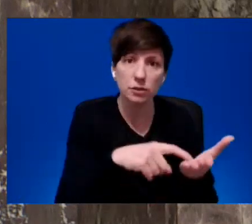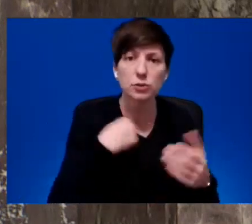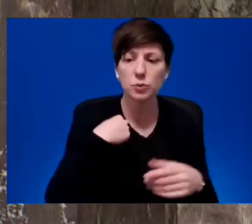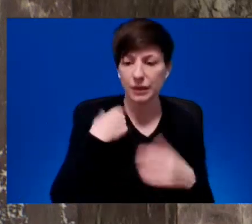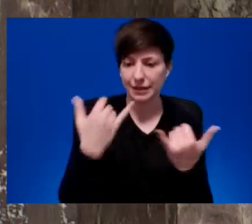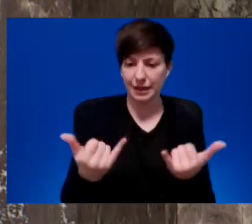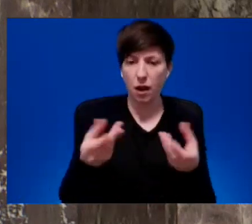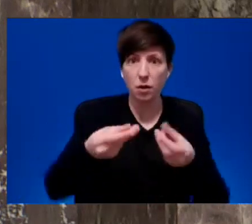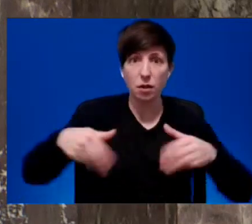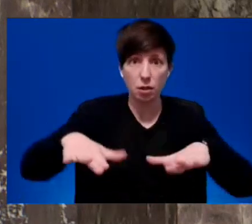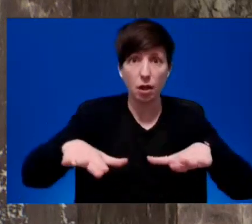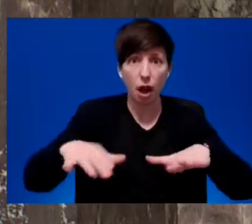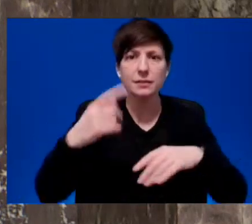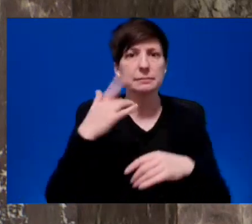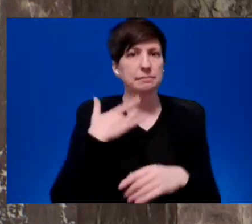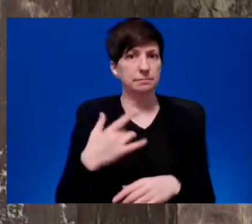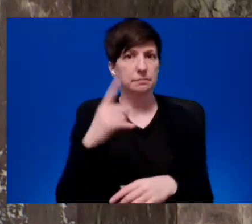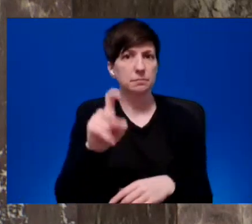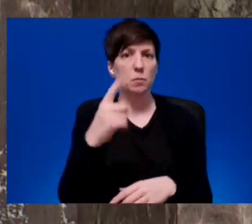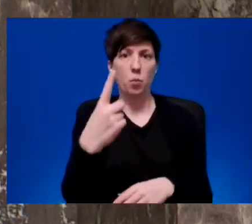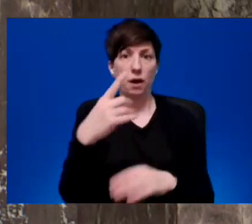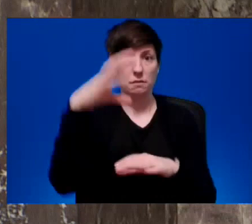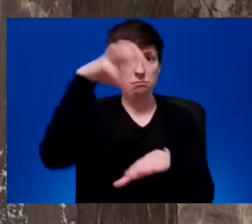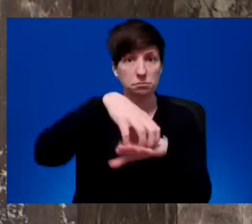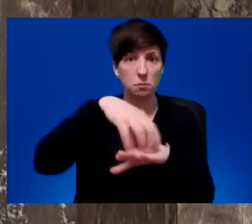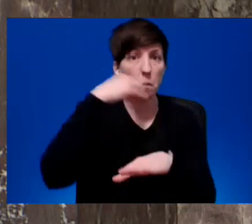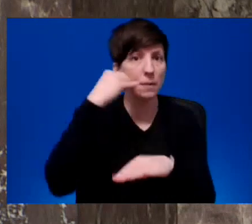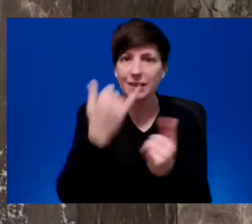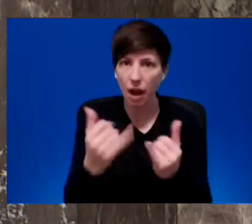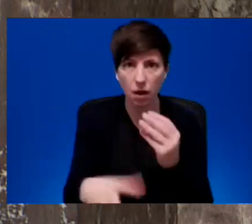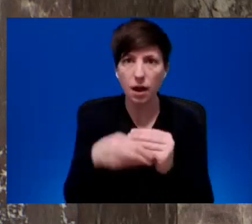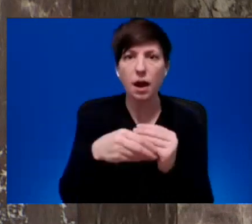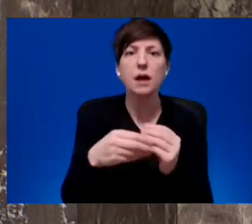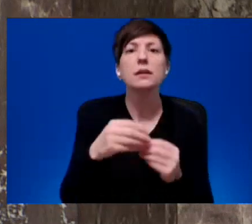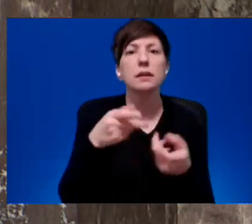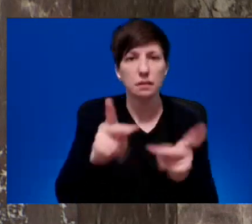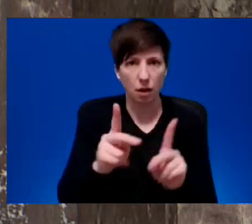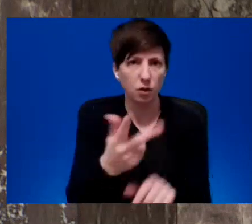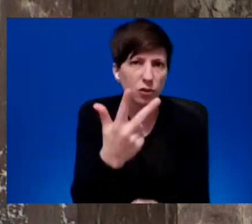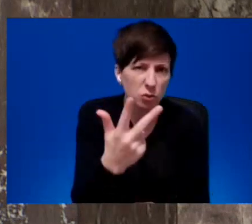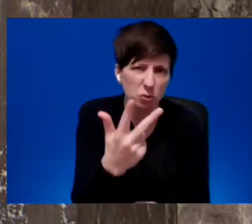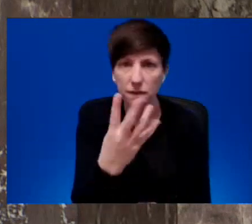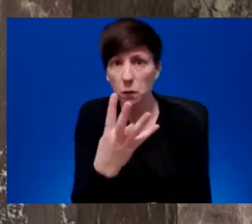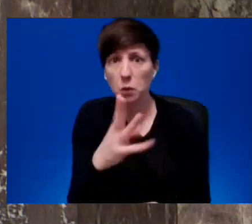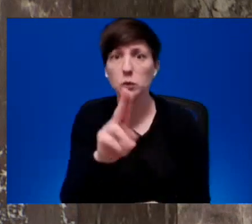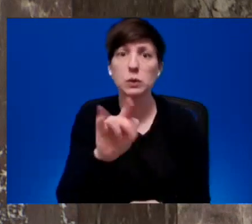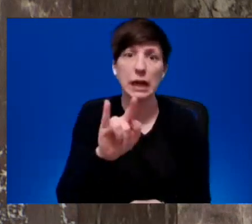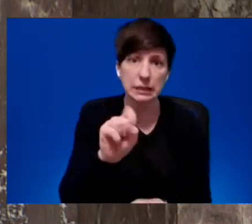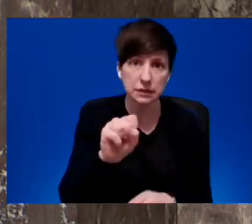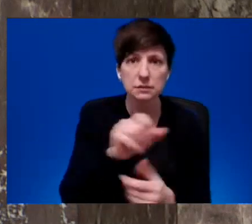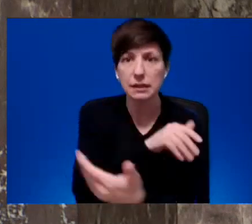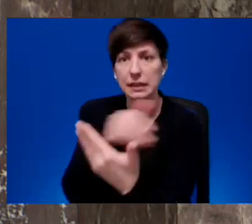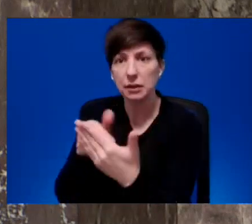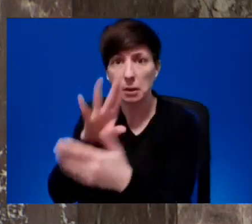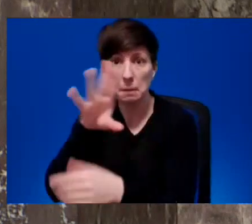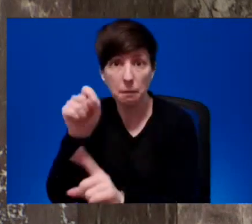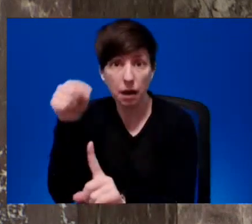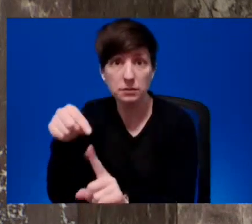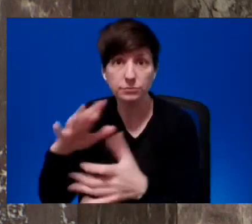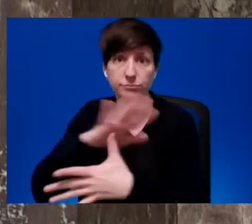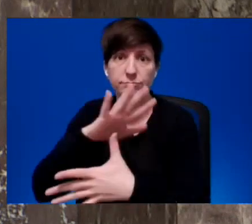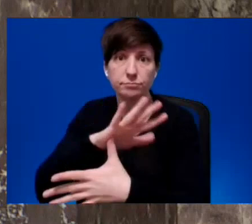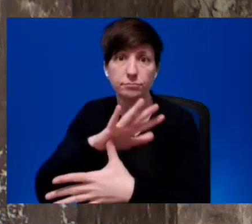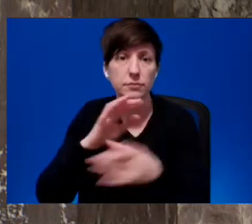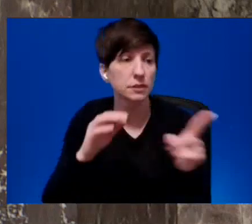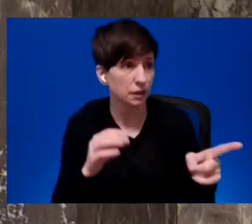lots, allowing for 6 units near bus stands. All of those things the member opposed, didn't vote for in favour of, Honourable